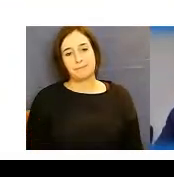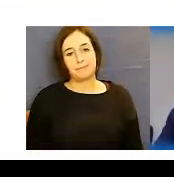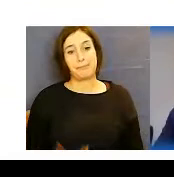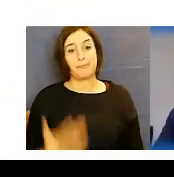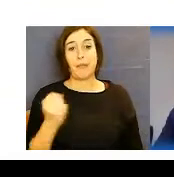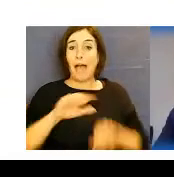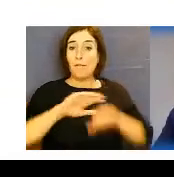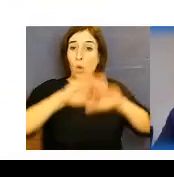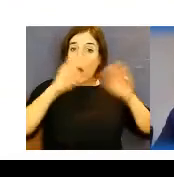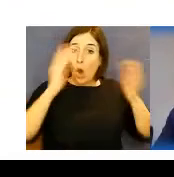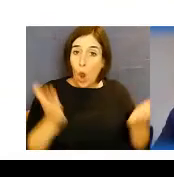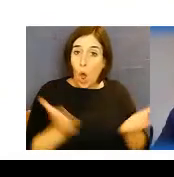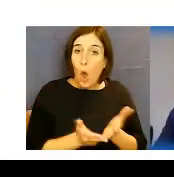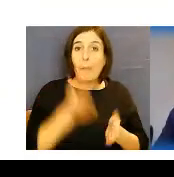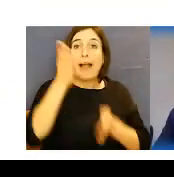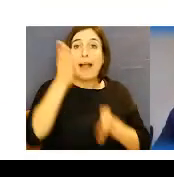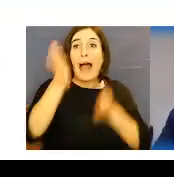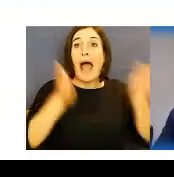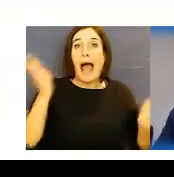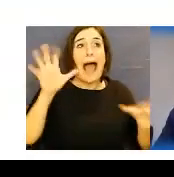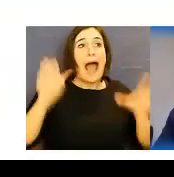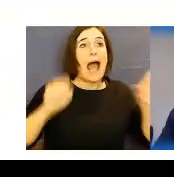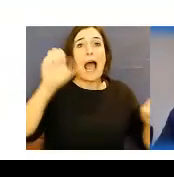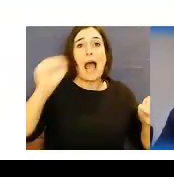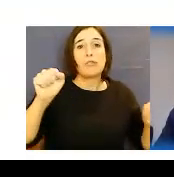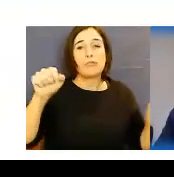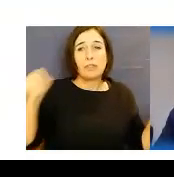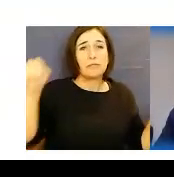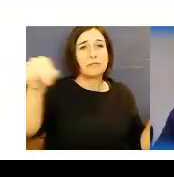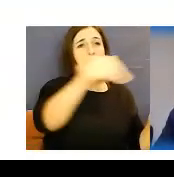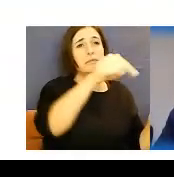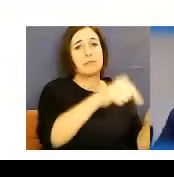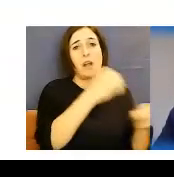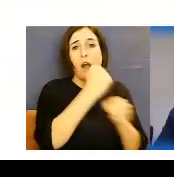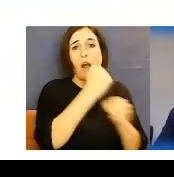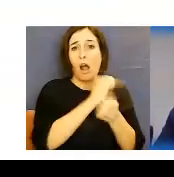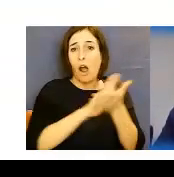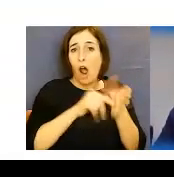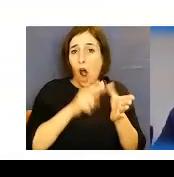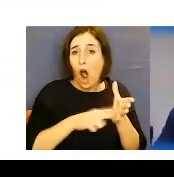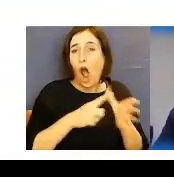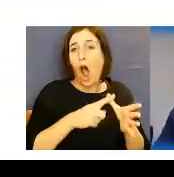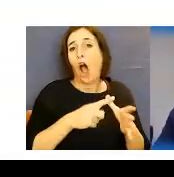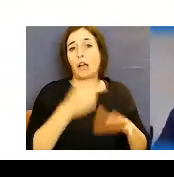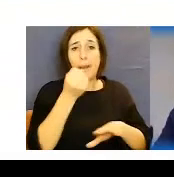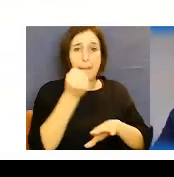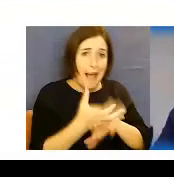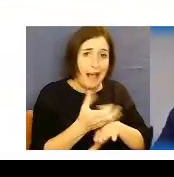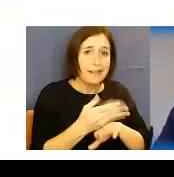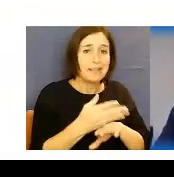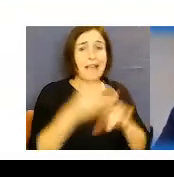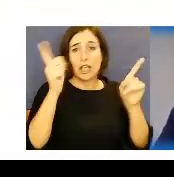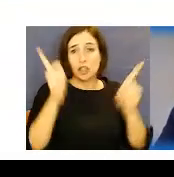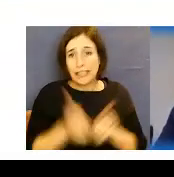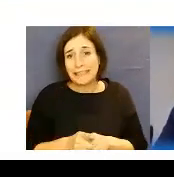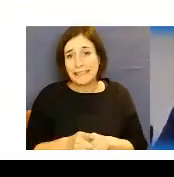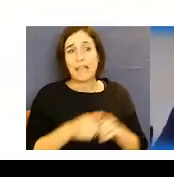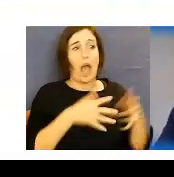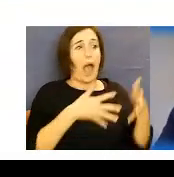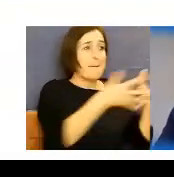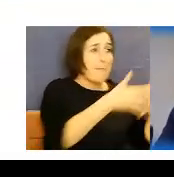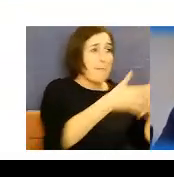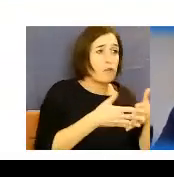partners, you know, around the world, you know, in Ghana, in Bangladesh, in India, and the United States, Brazil, Argentina, various places, just,